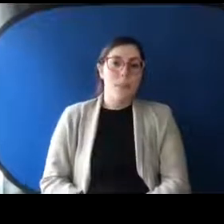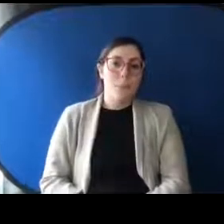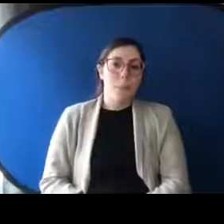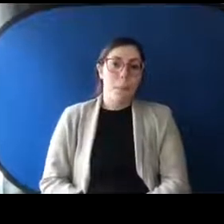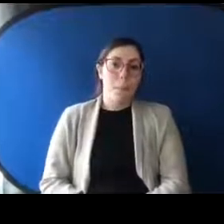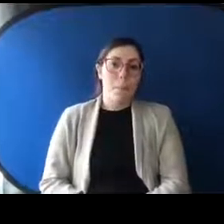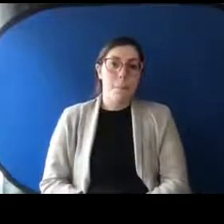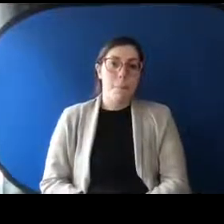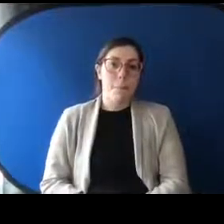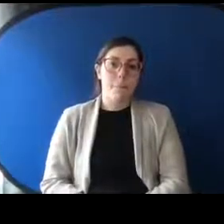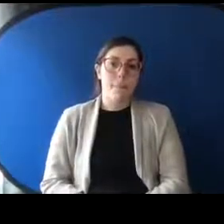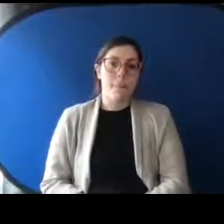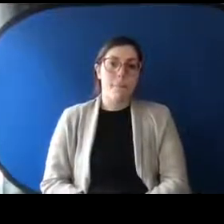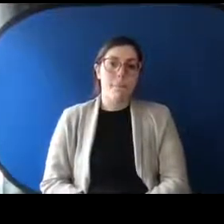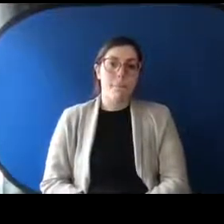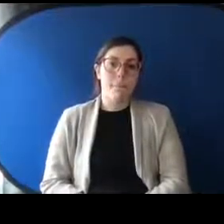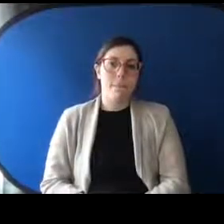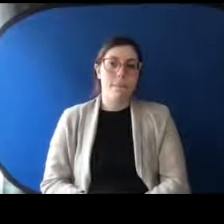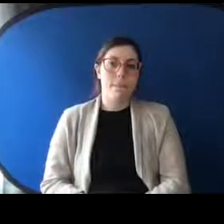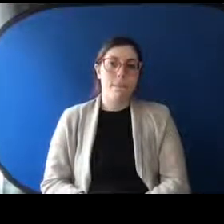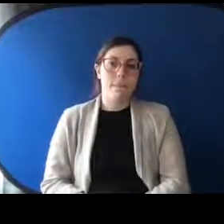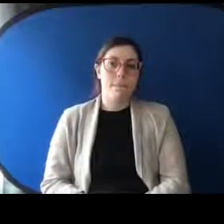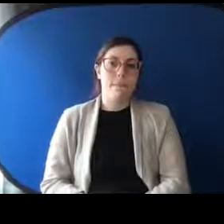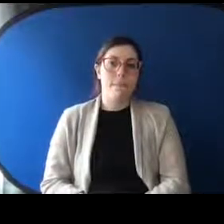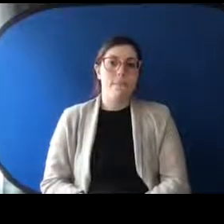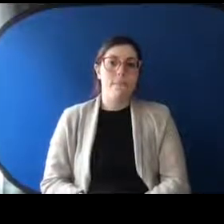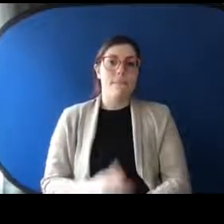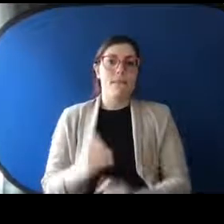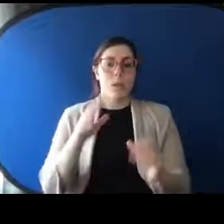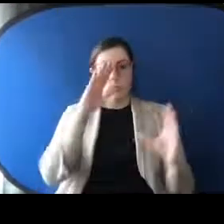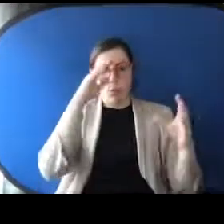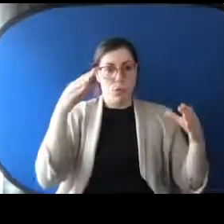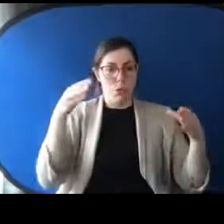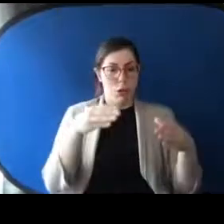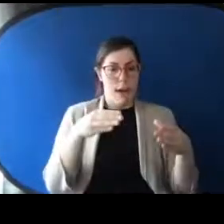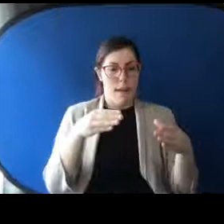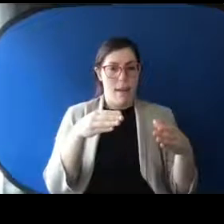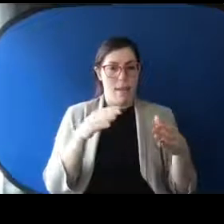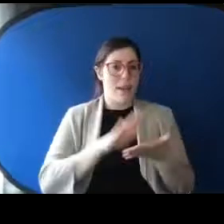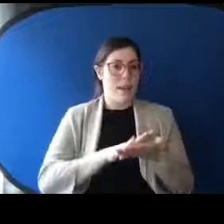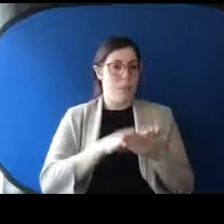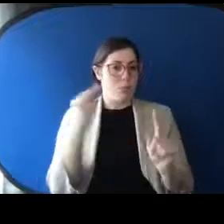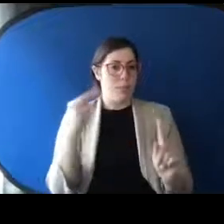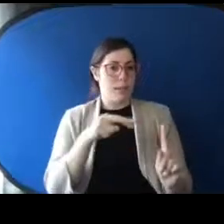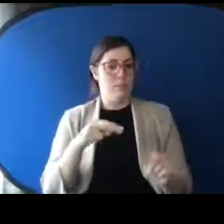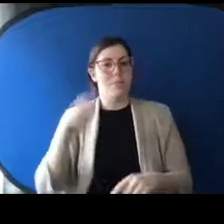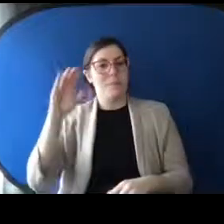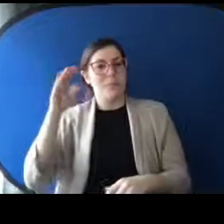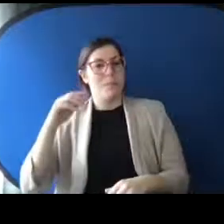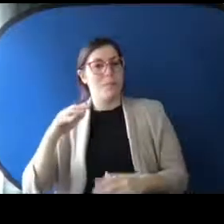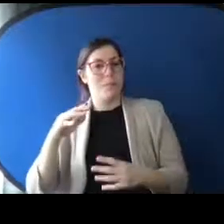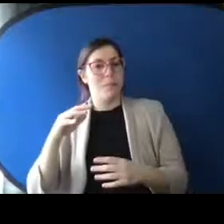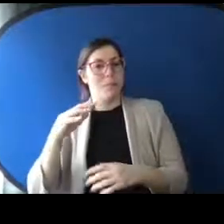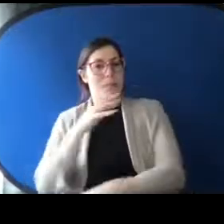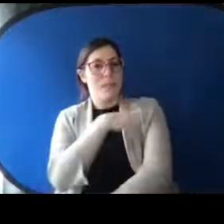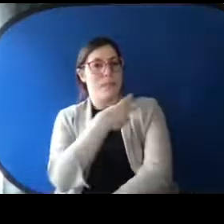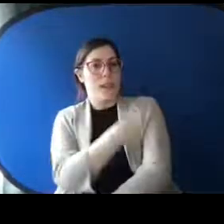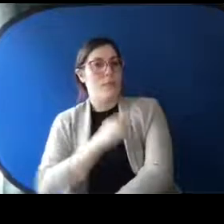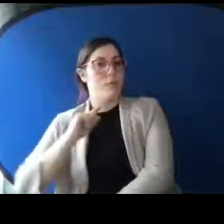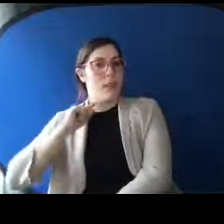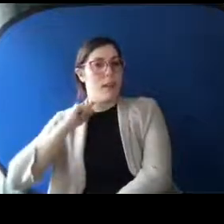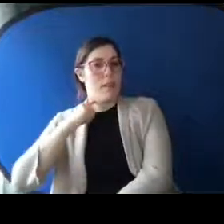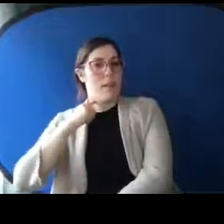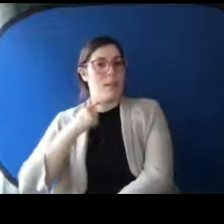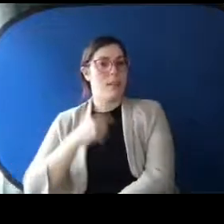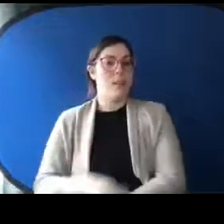to look at data licensing from the academic perspective now, and particularly how we go about doing the